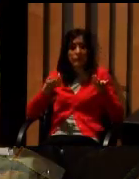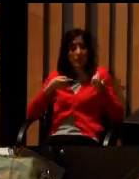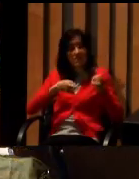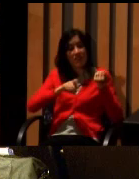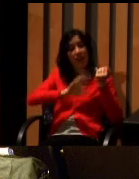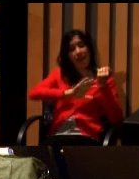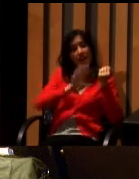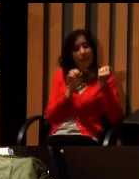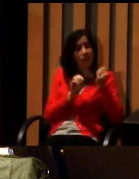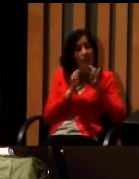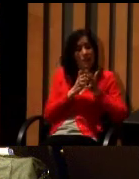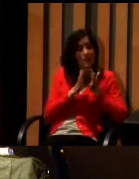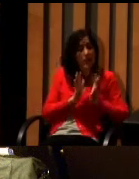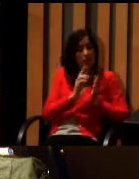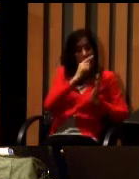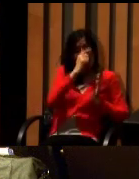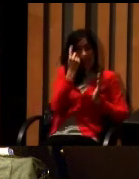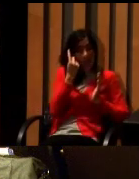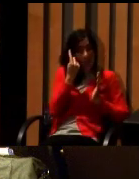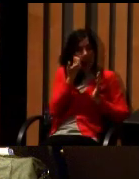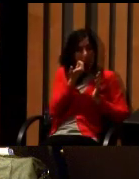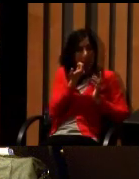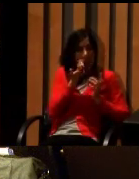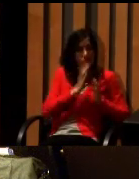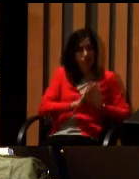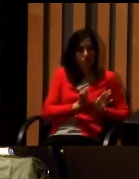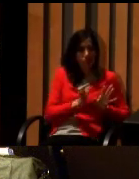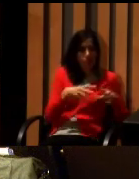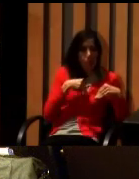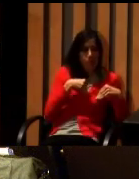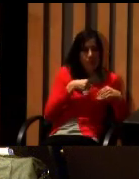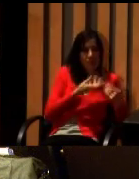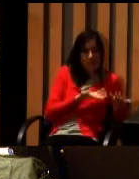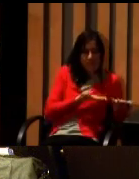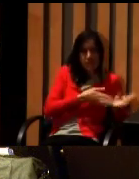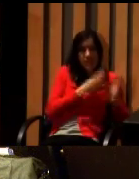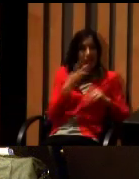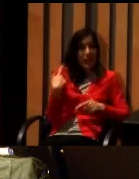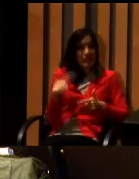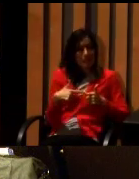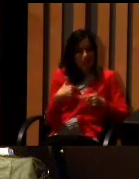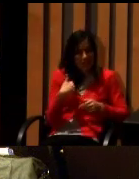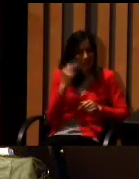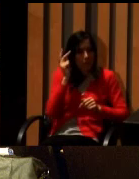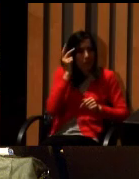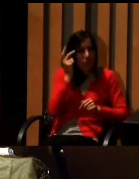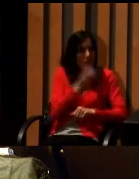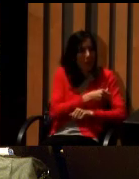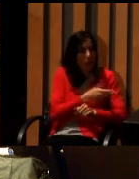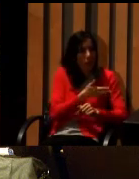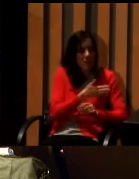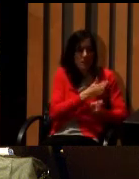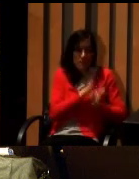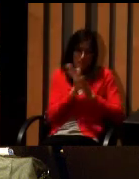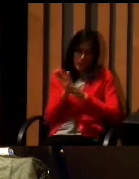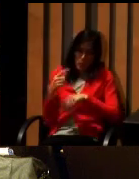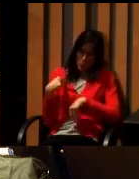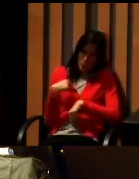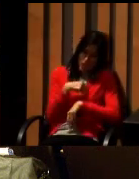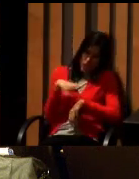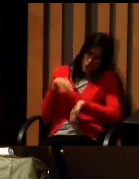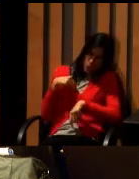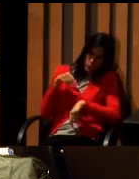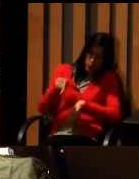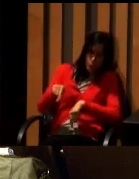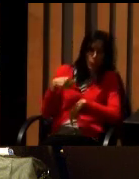American people. The Latinos now have political power, but we own you. We will define how we honor you. Don't tell us how to